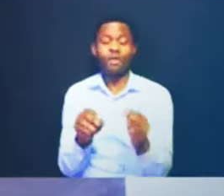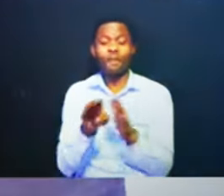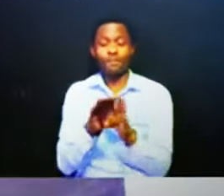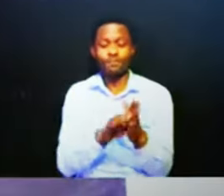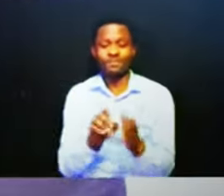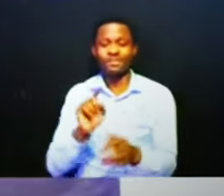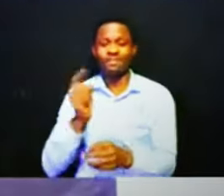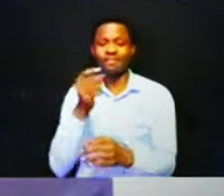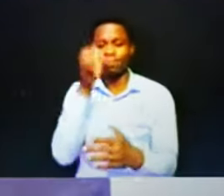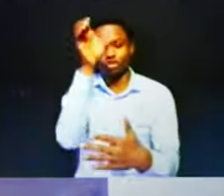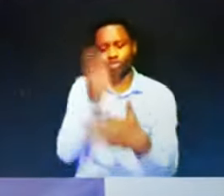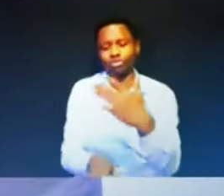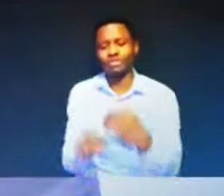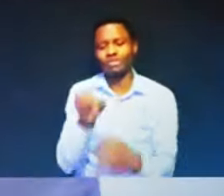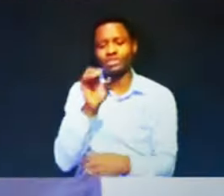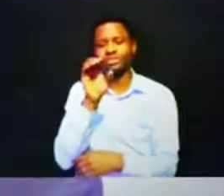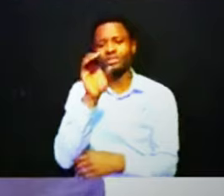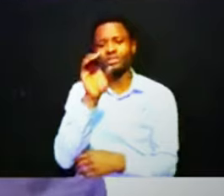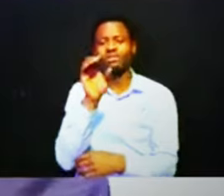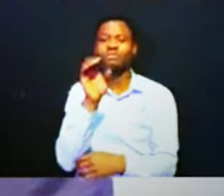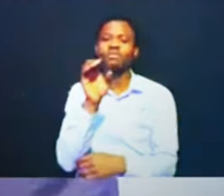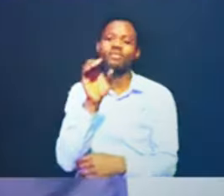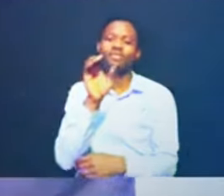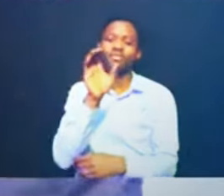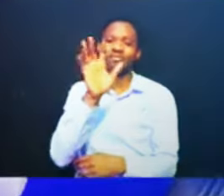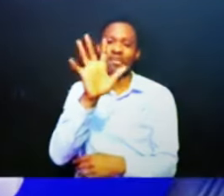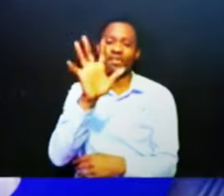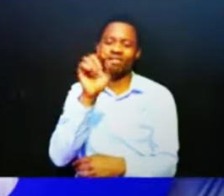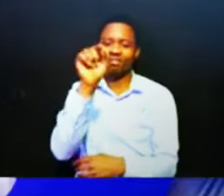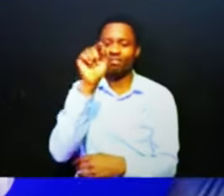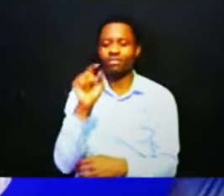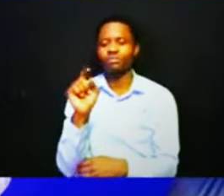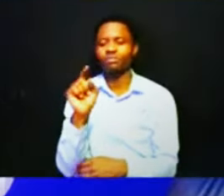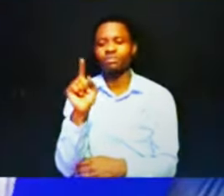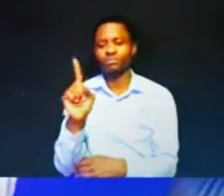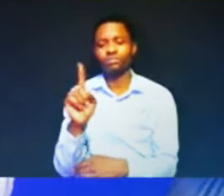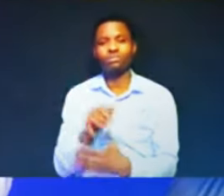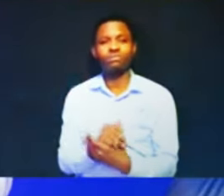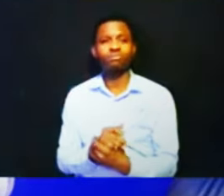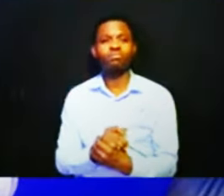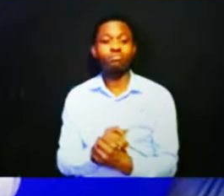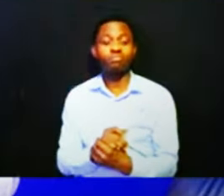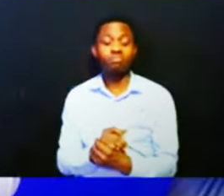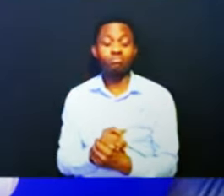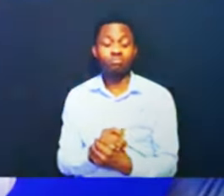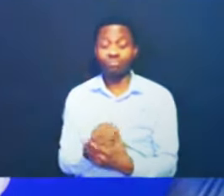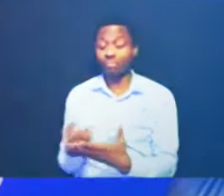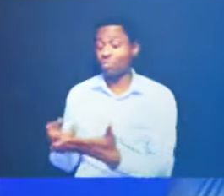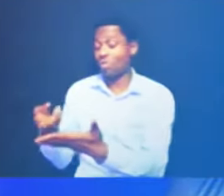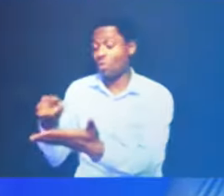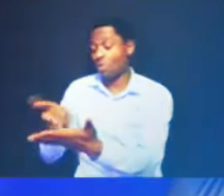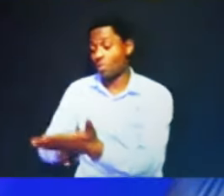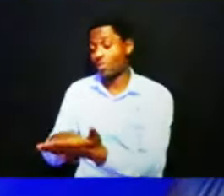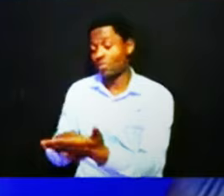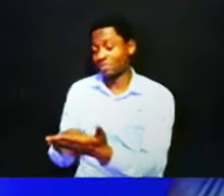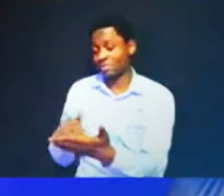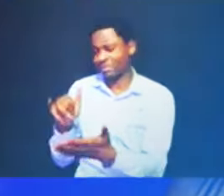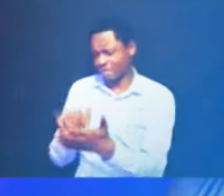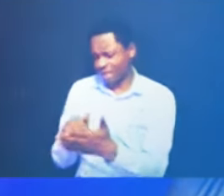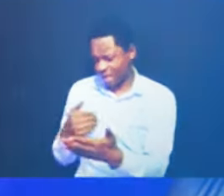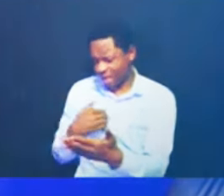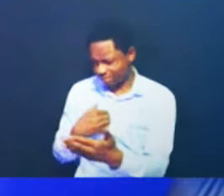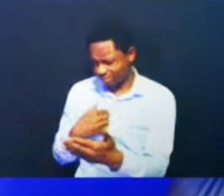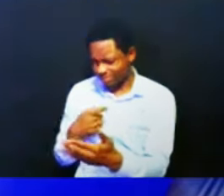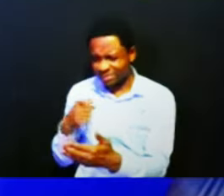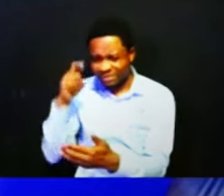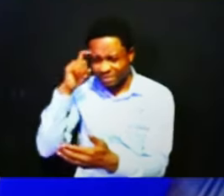1 Corinthians 5:1. Yehwe Korinto fo homa edikan etinum efinyimu edikan no kwono. It is actually reported that there is sexual immorality